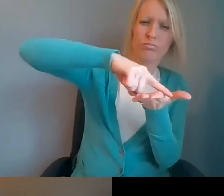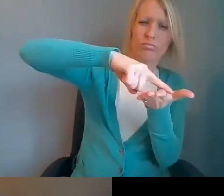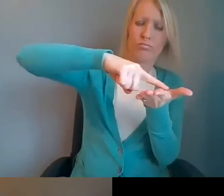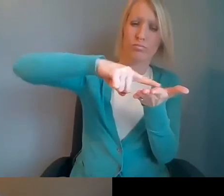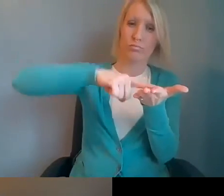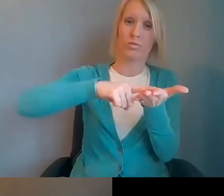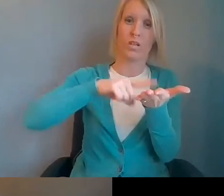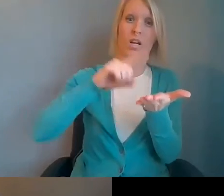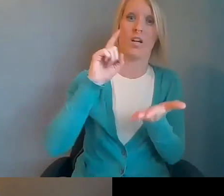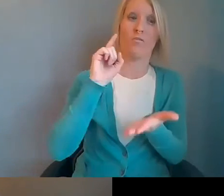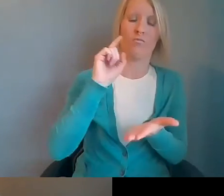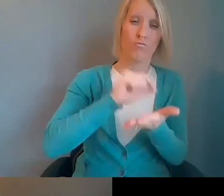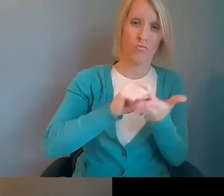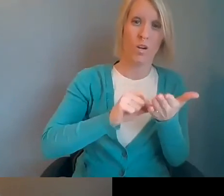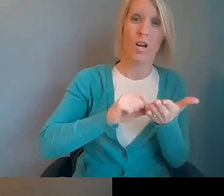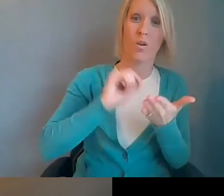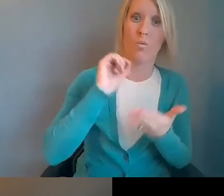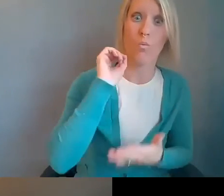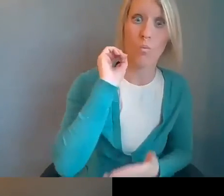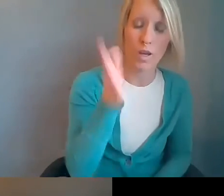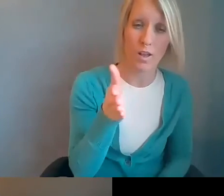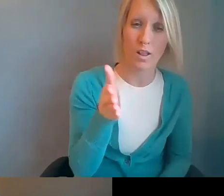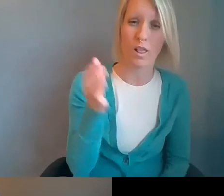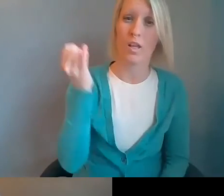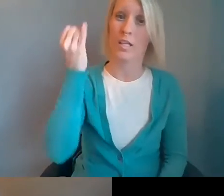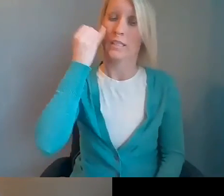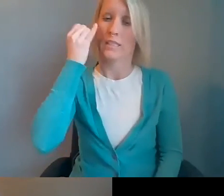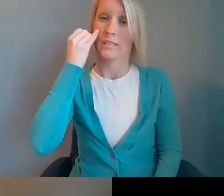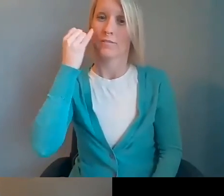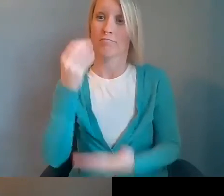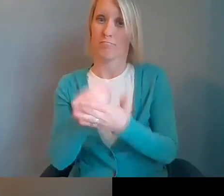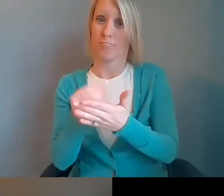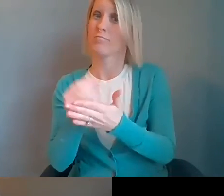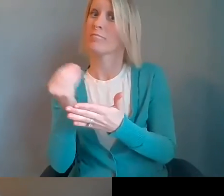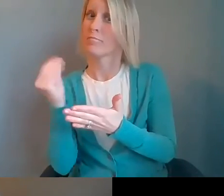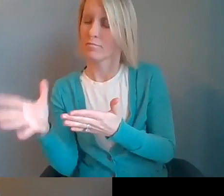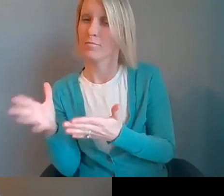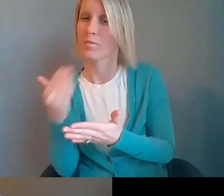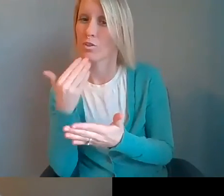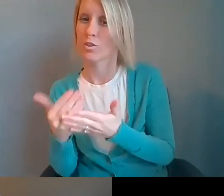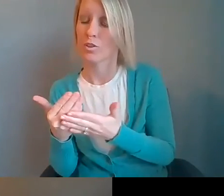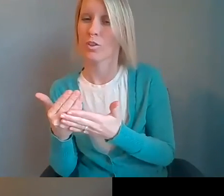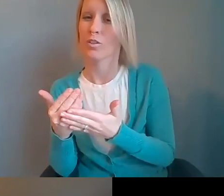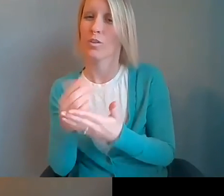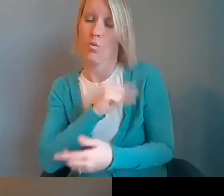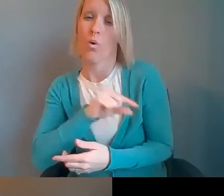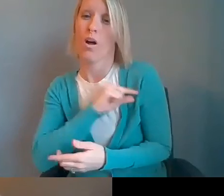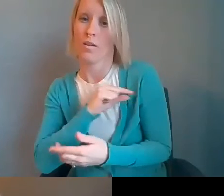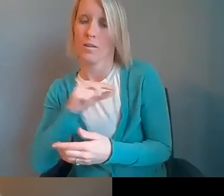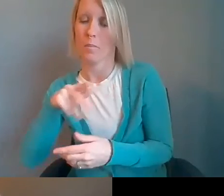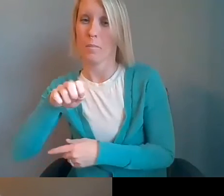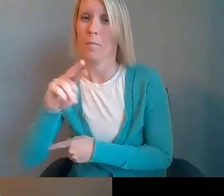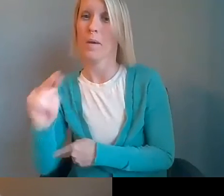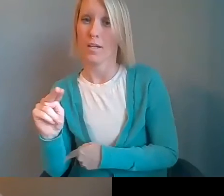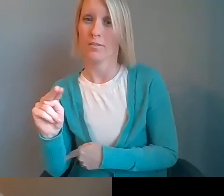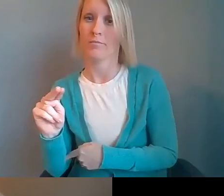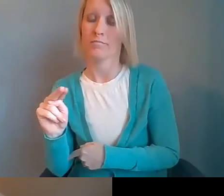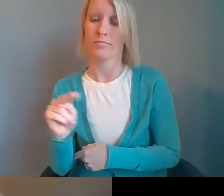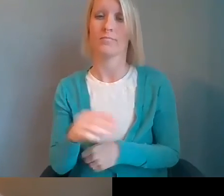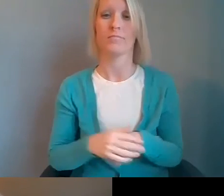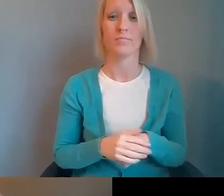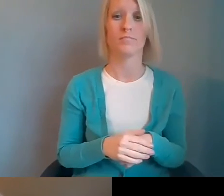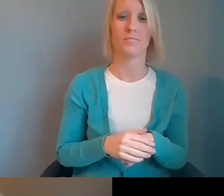good pen, okay? And therefore, you can write for longer periods of time without your hand getting tired,